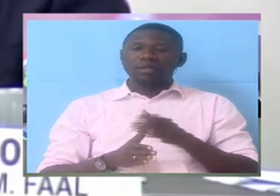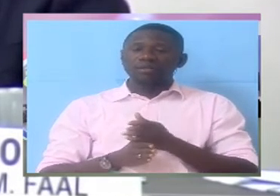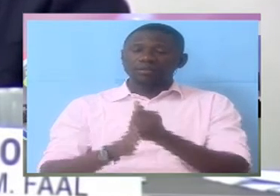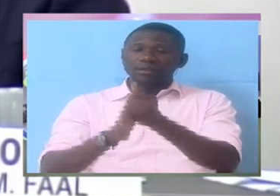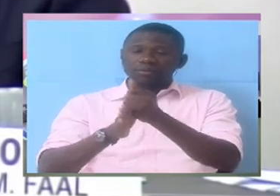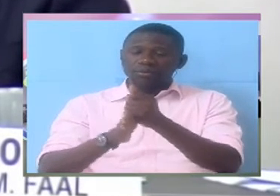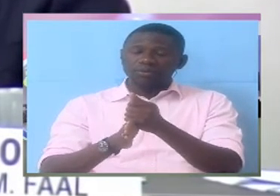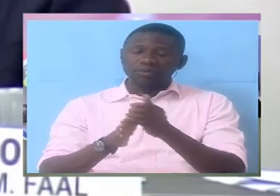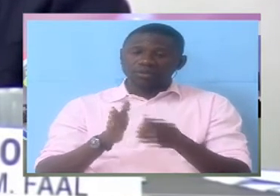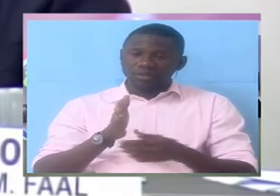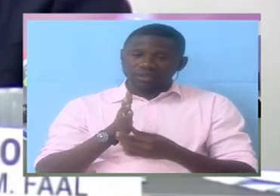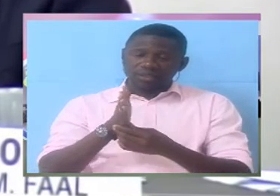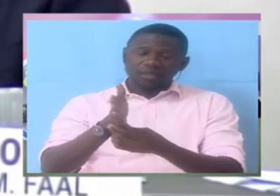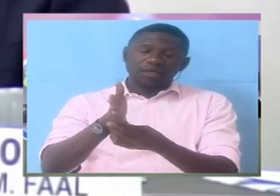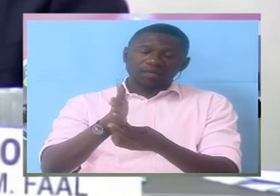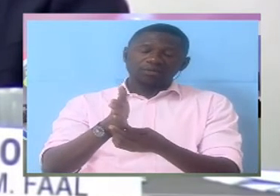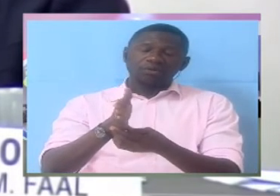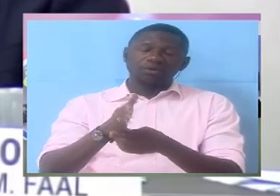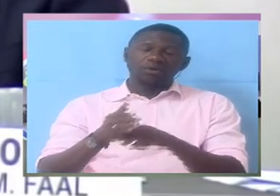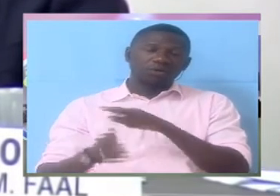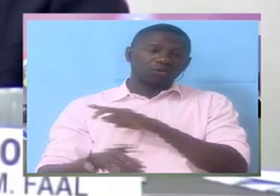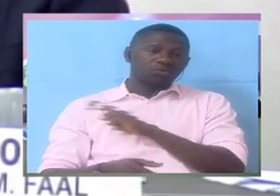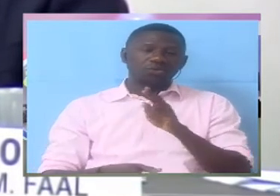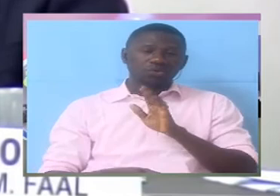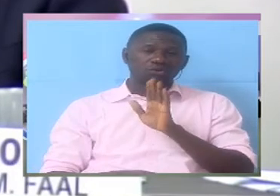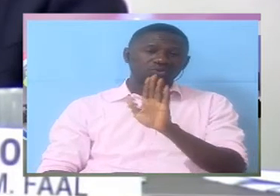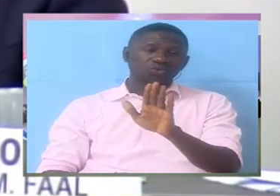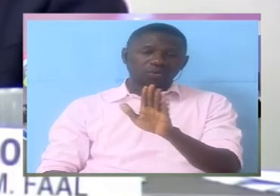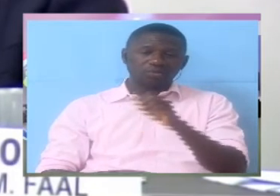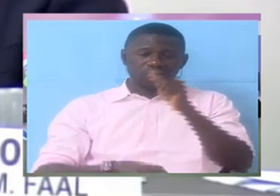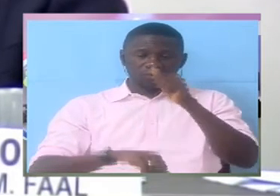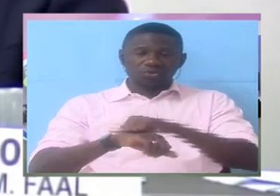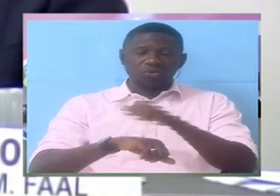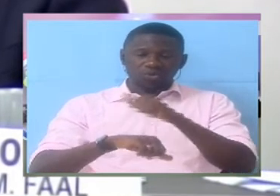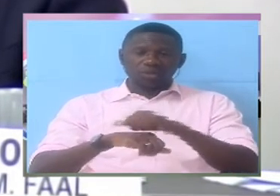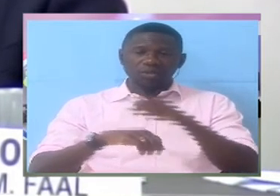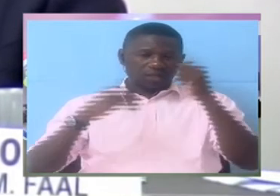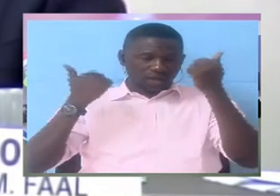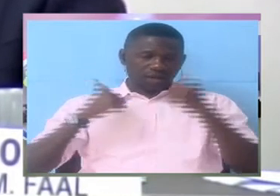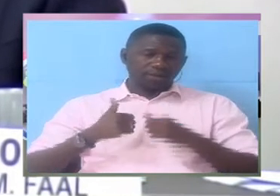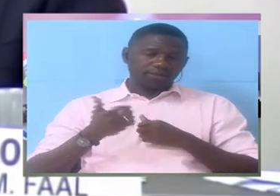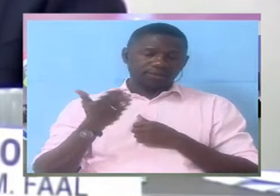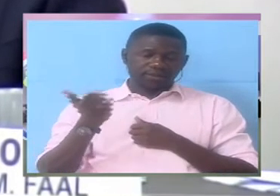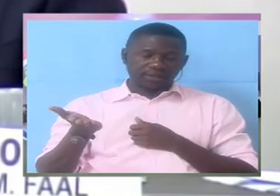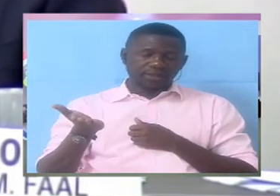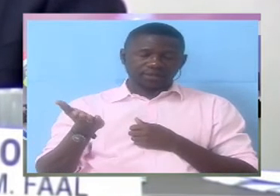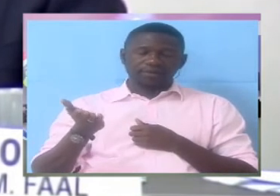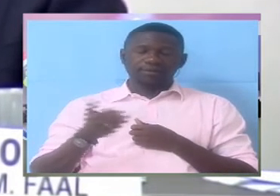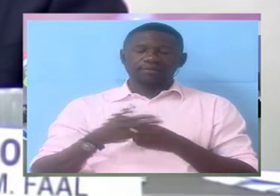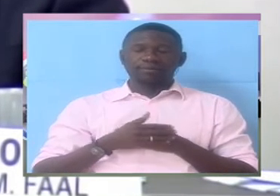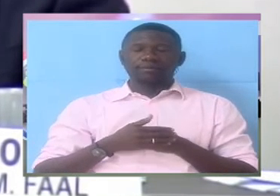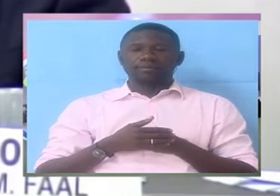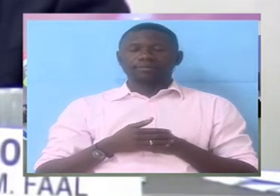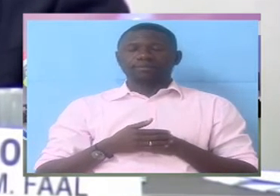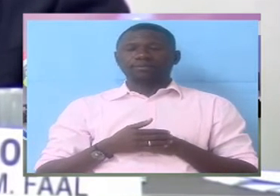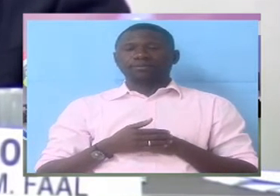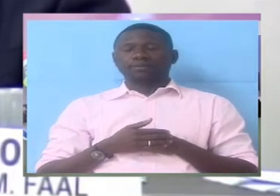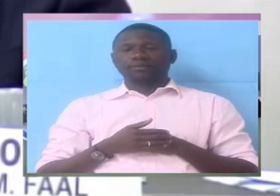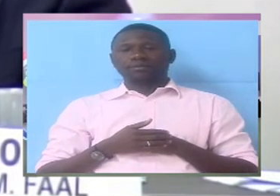You were a deputy director, and you did not stop the torturing. You are